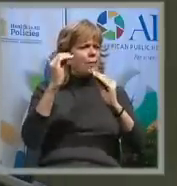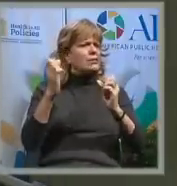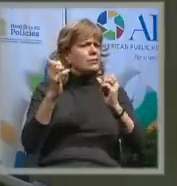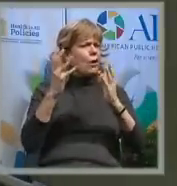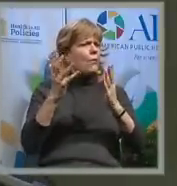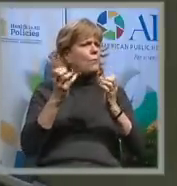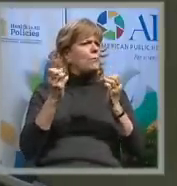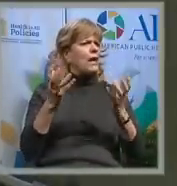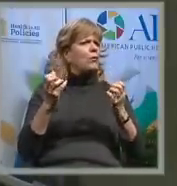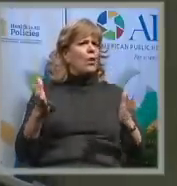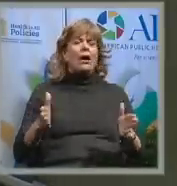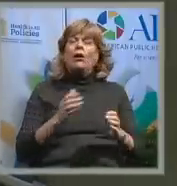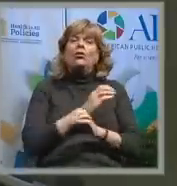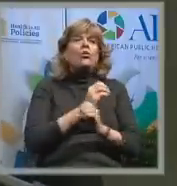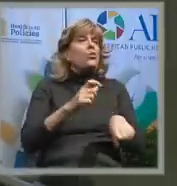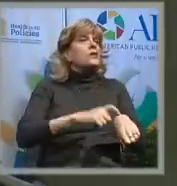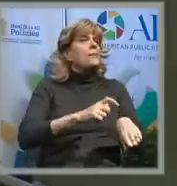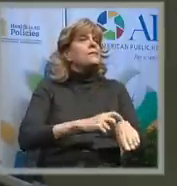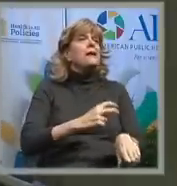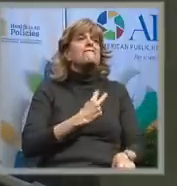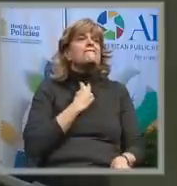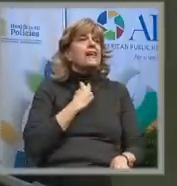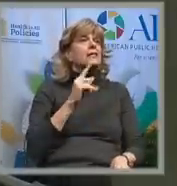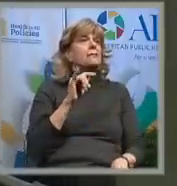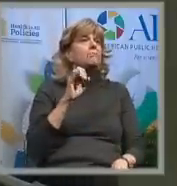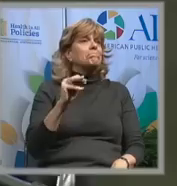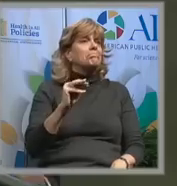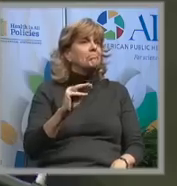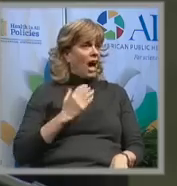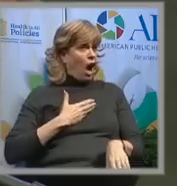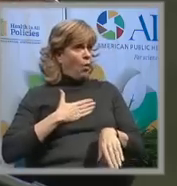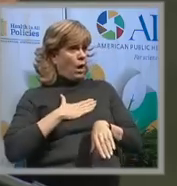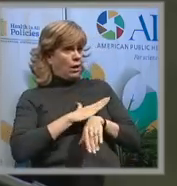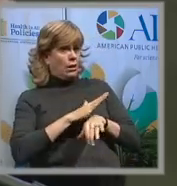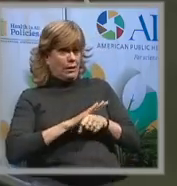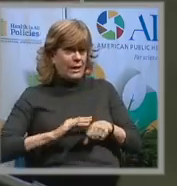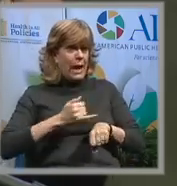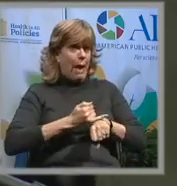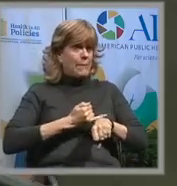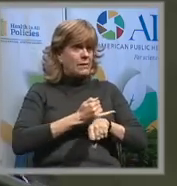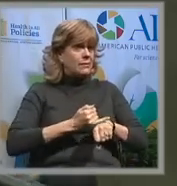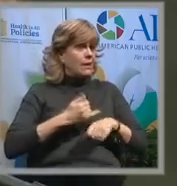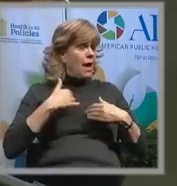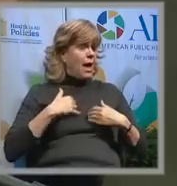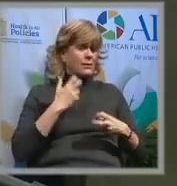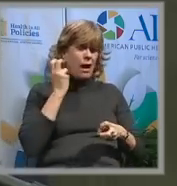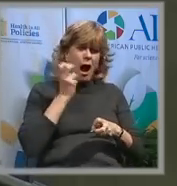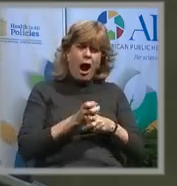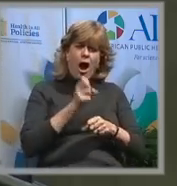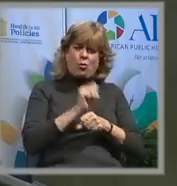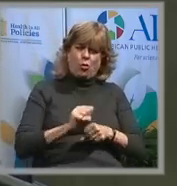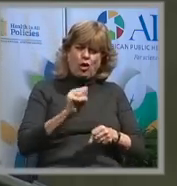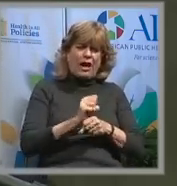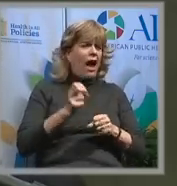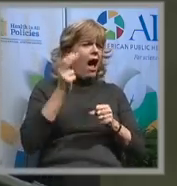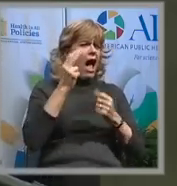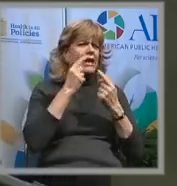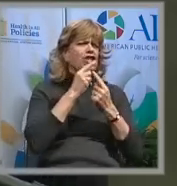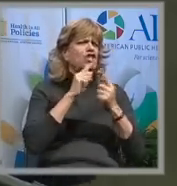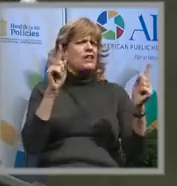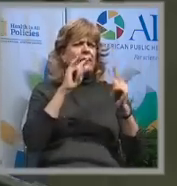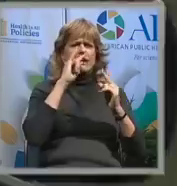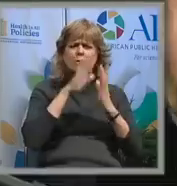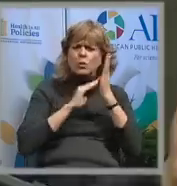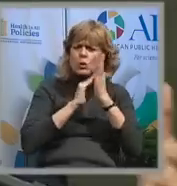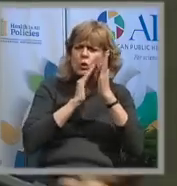no time to be a victim when I'm working. Our campus is one that has all of these really hard-working, high-achieving kids. We